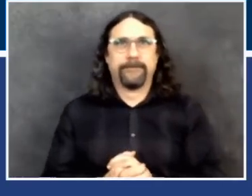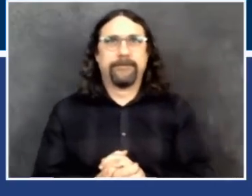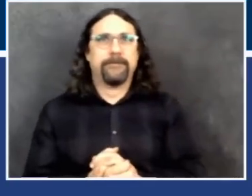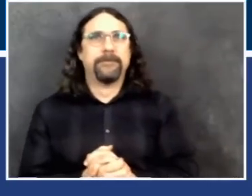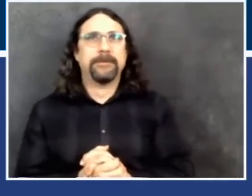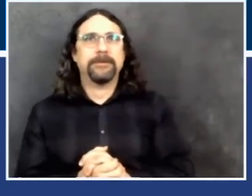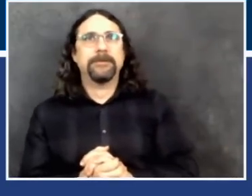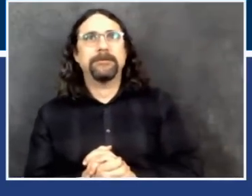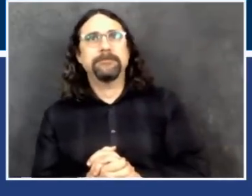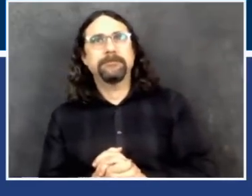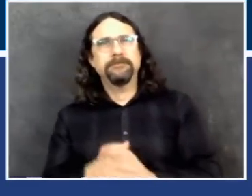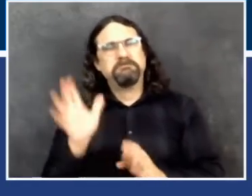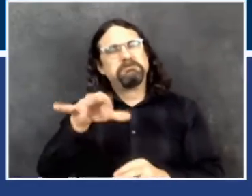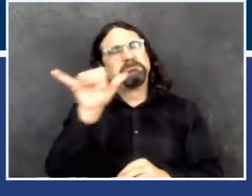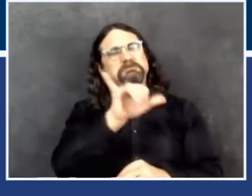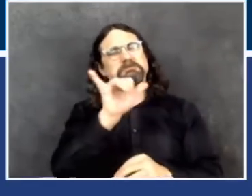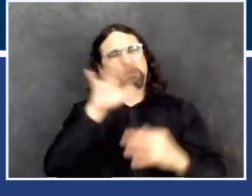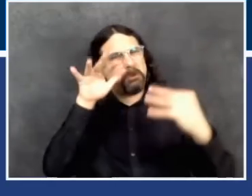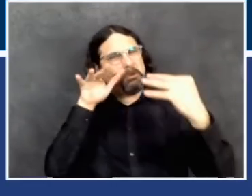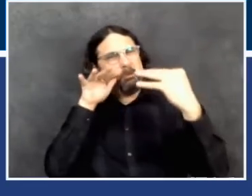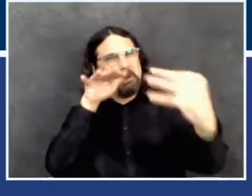311, or you can just snap a photo,